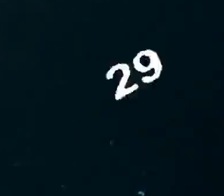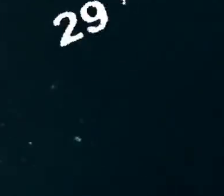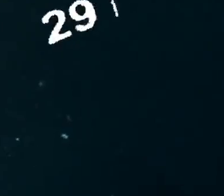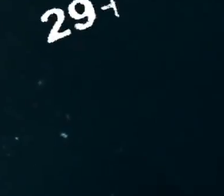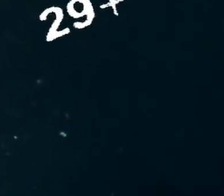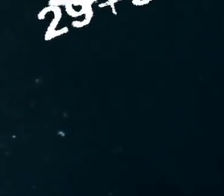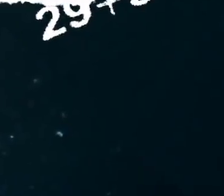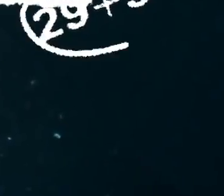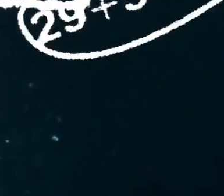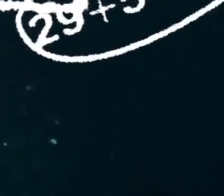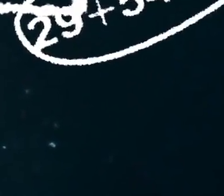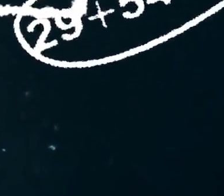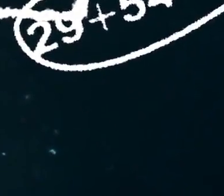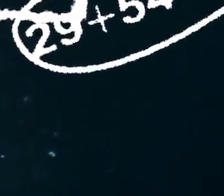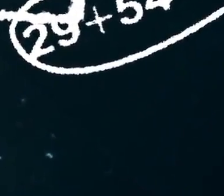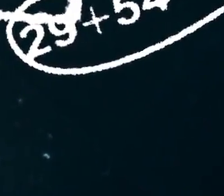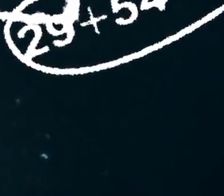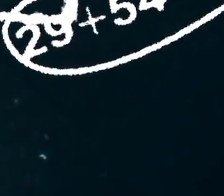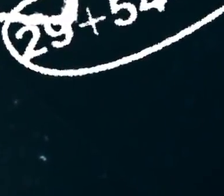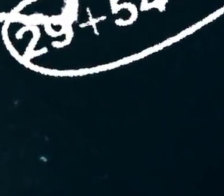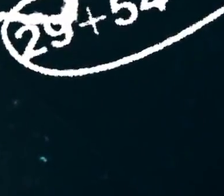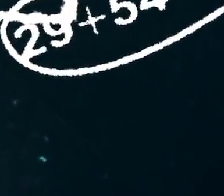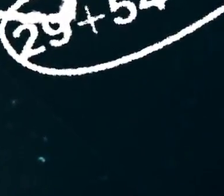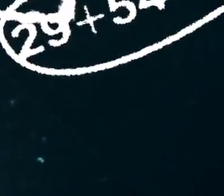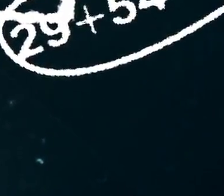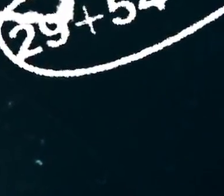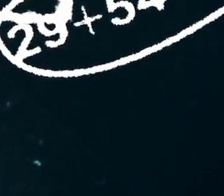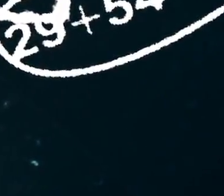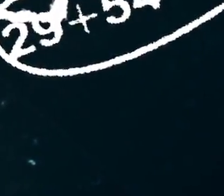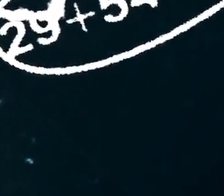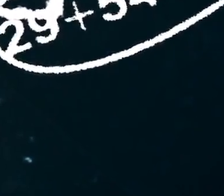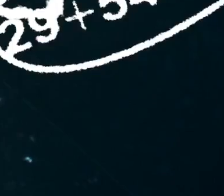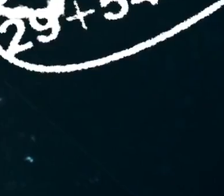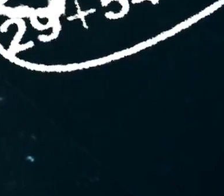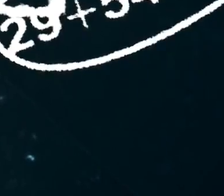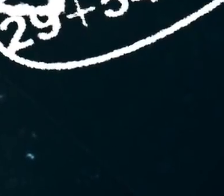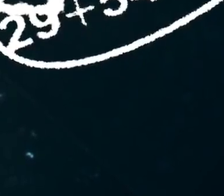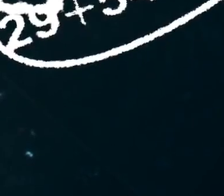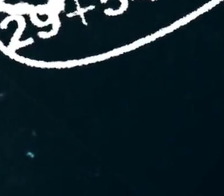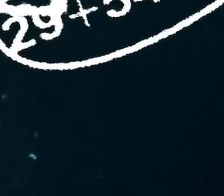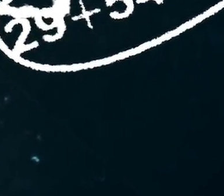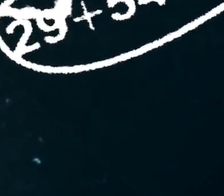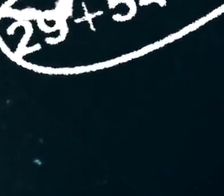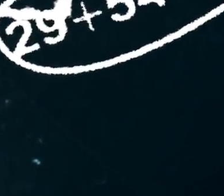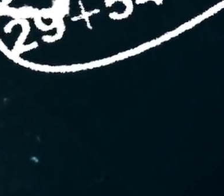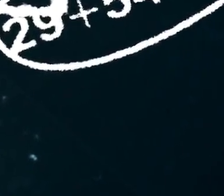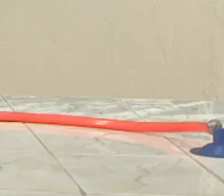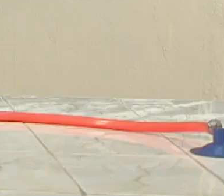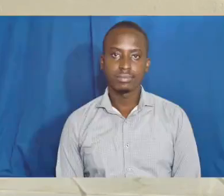Welcome to Study Time, a televised home learning program produced by Rwanda Education